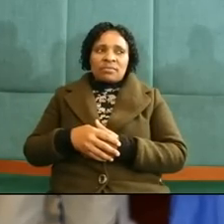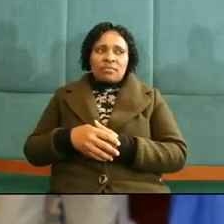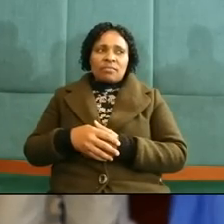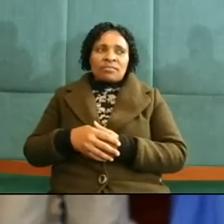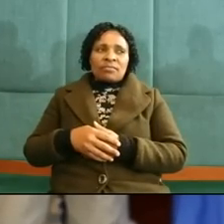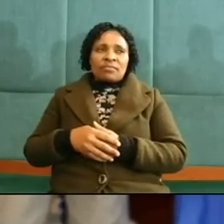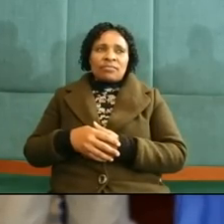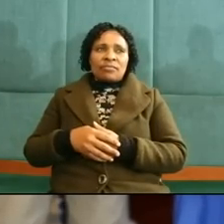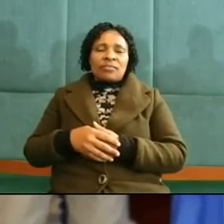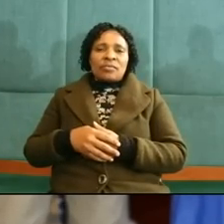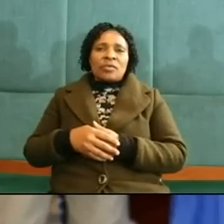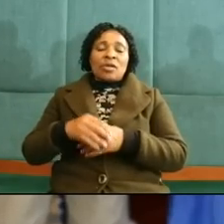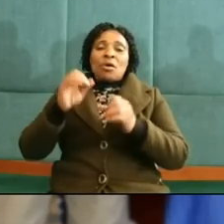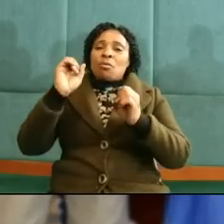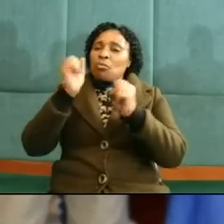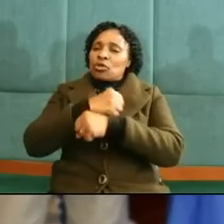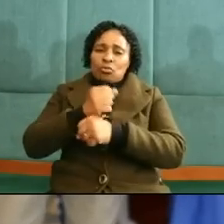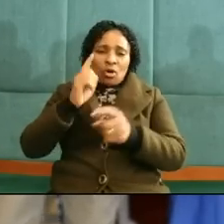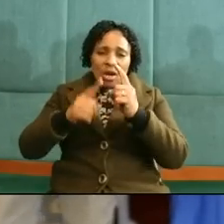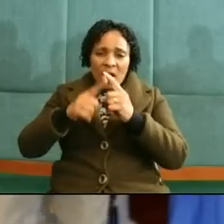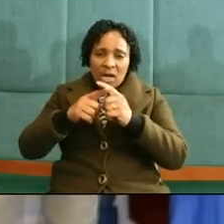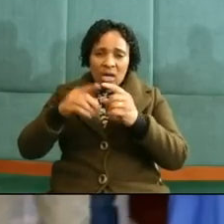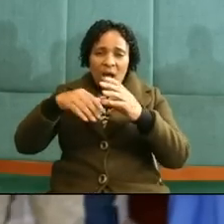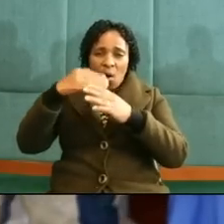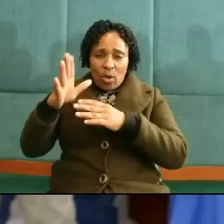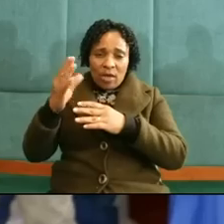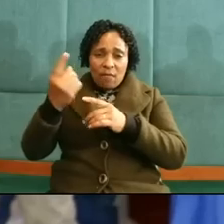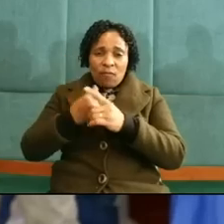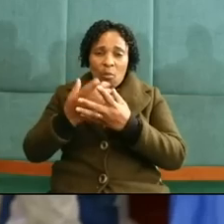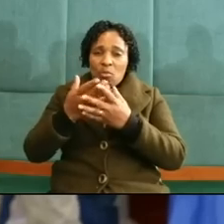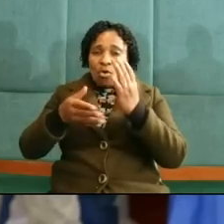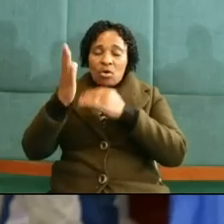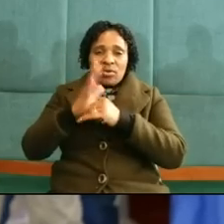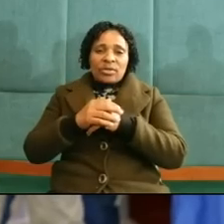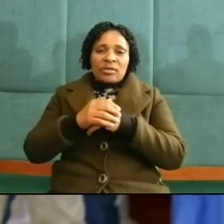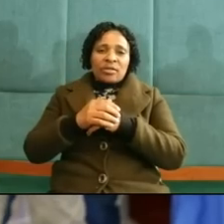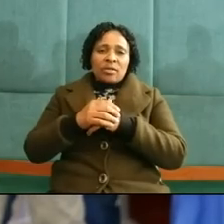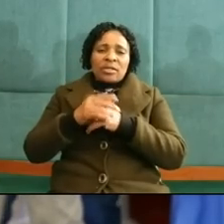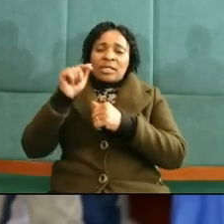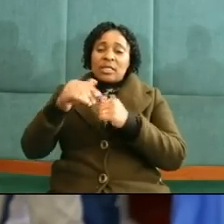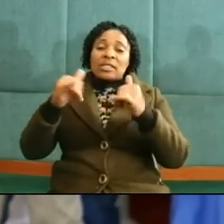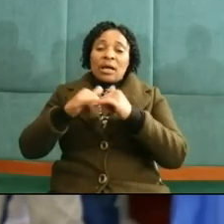A letter we read last night from God to Laodicea is for us. It's for us.